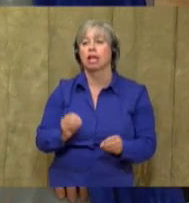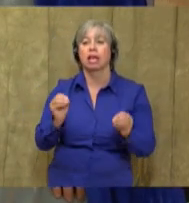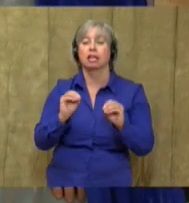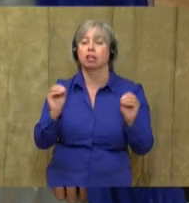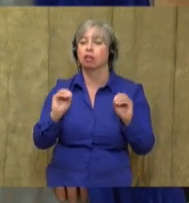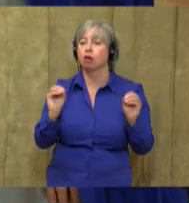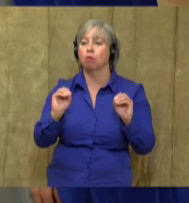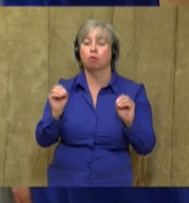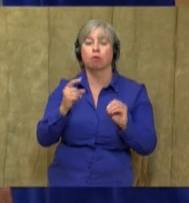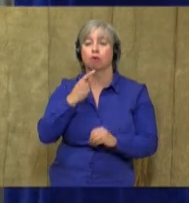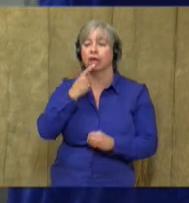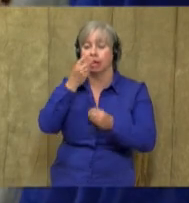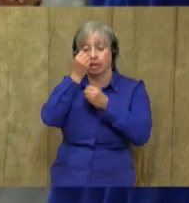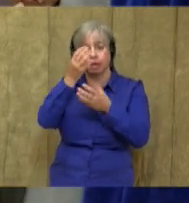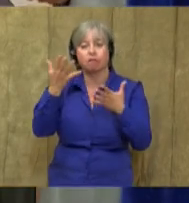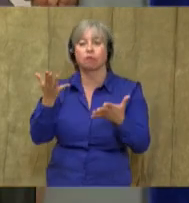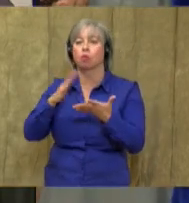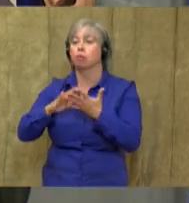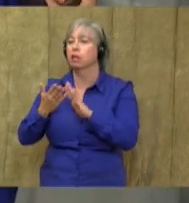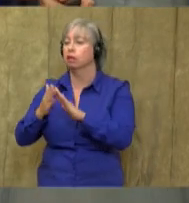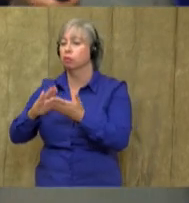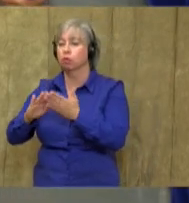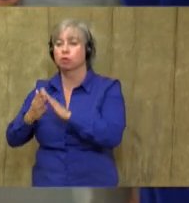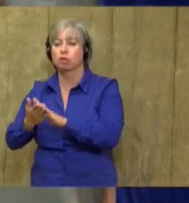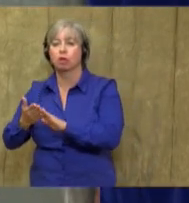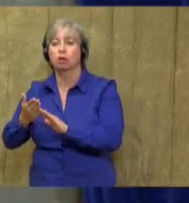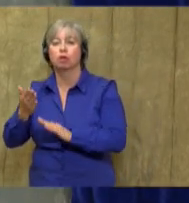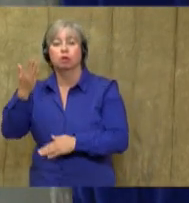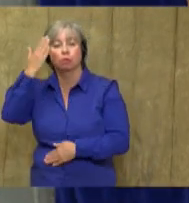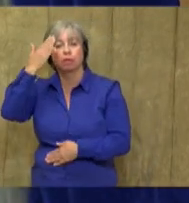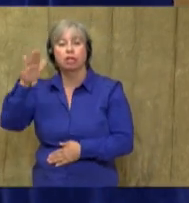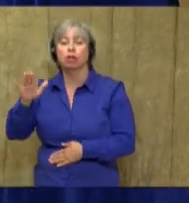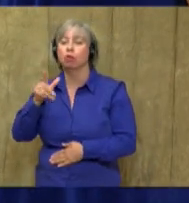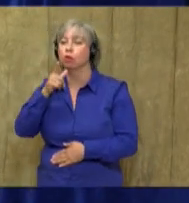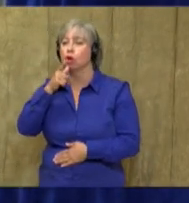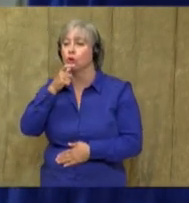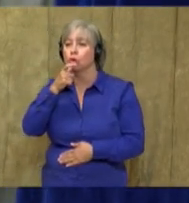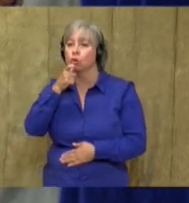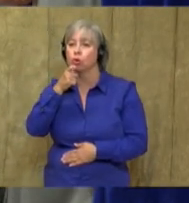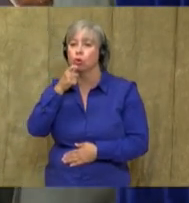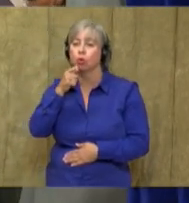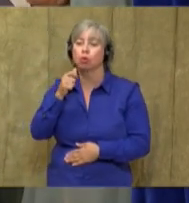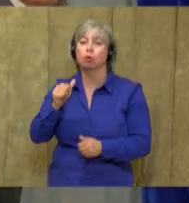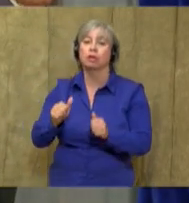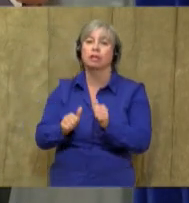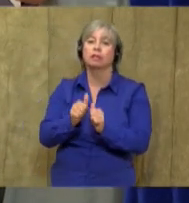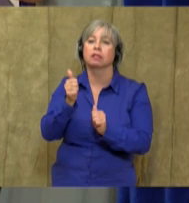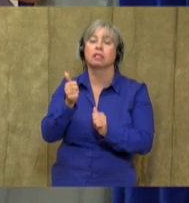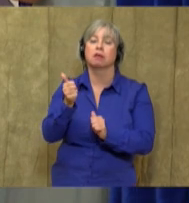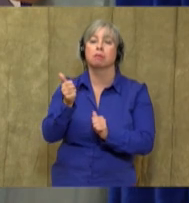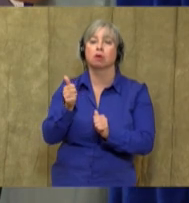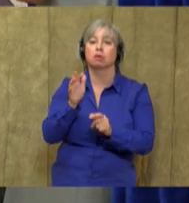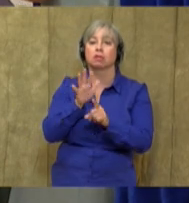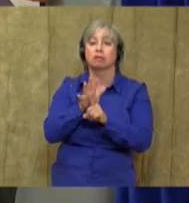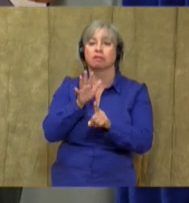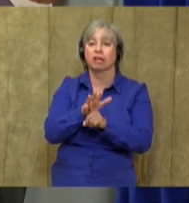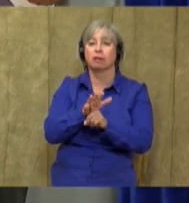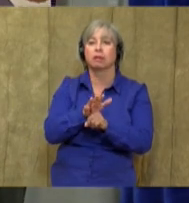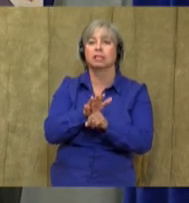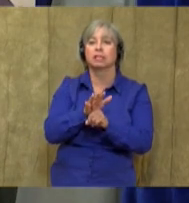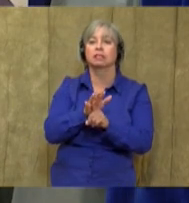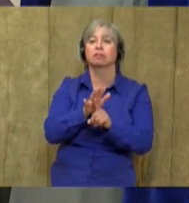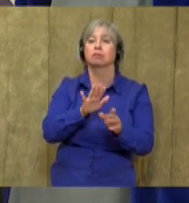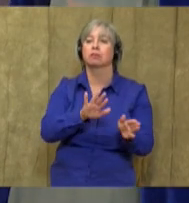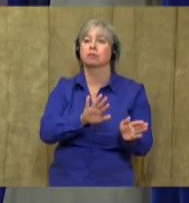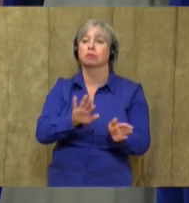us who this is. So we really don't know who Mona Lisa is, but it is the most prominent painting in the world.